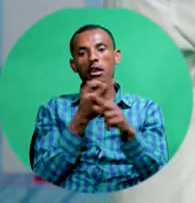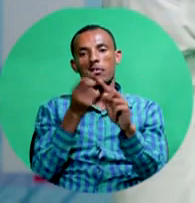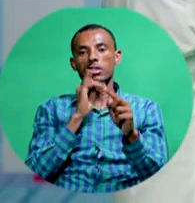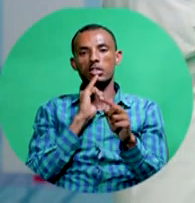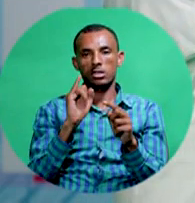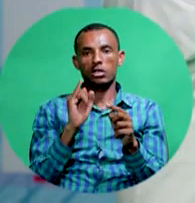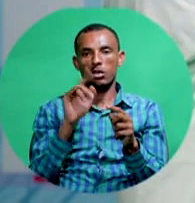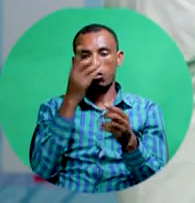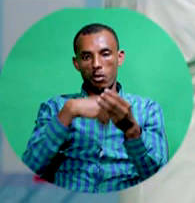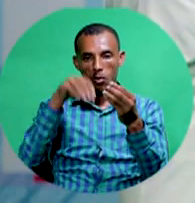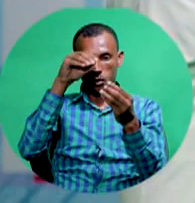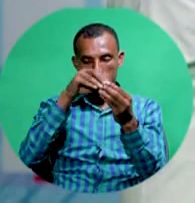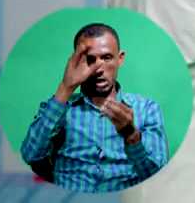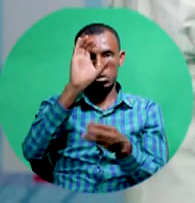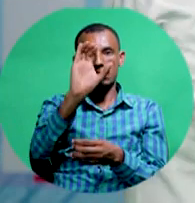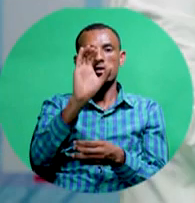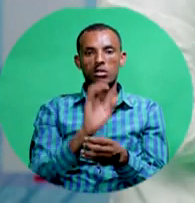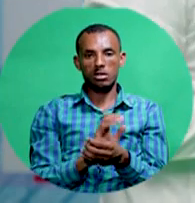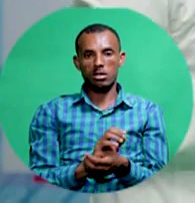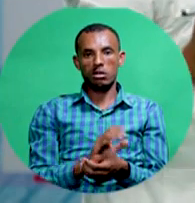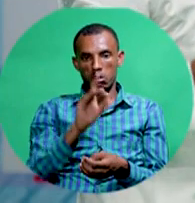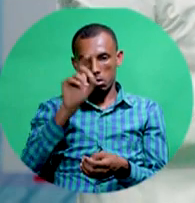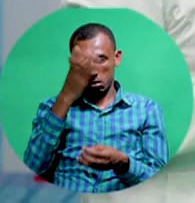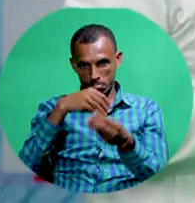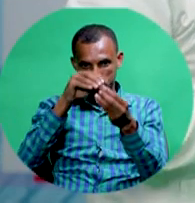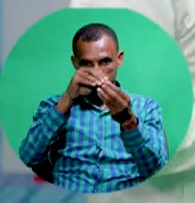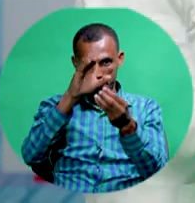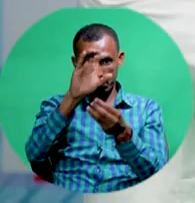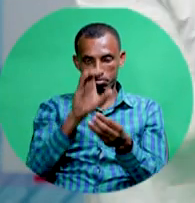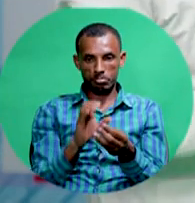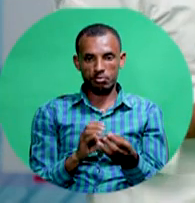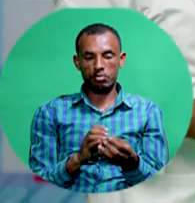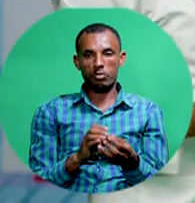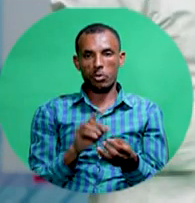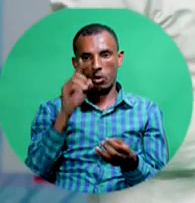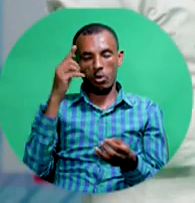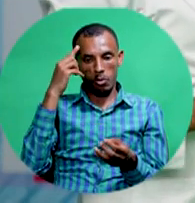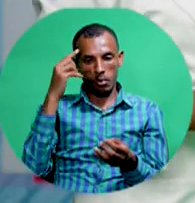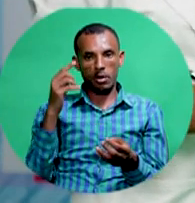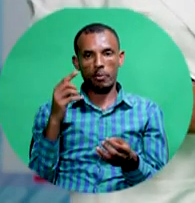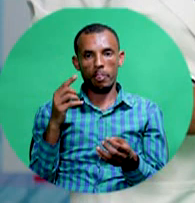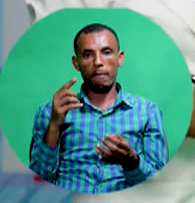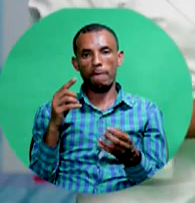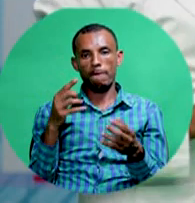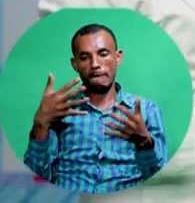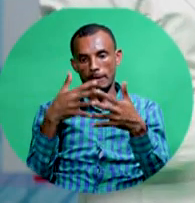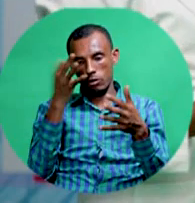only. You add the constant c. So, it's easy to remember the integration of e raised to